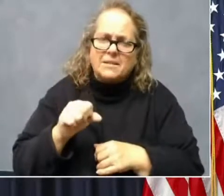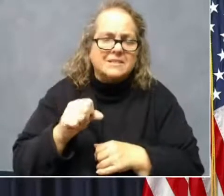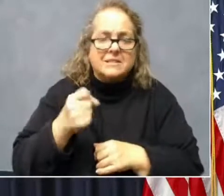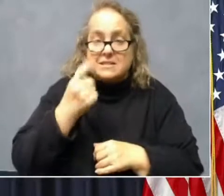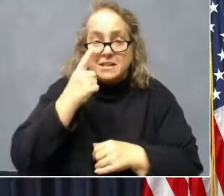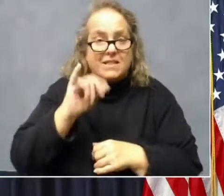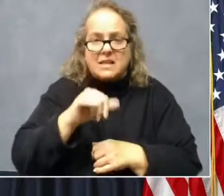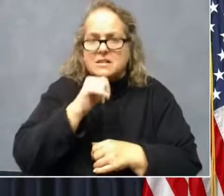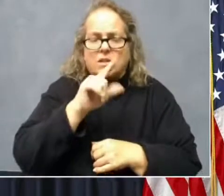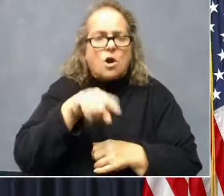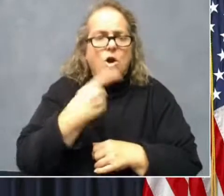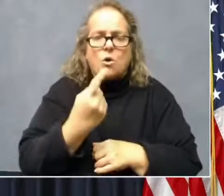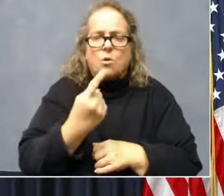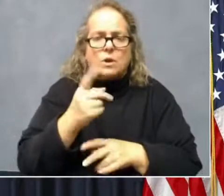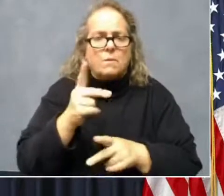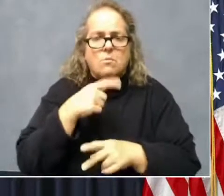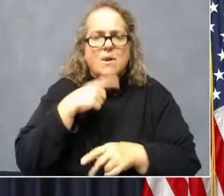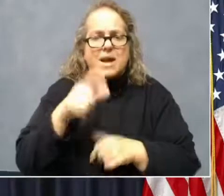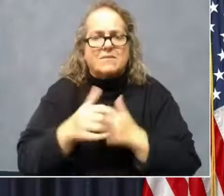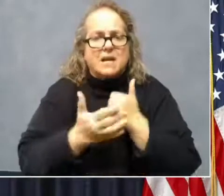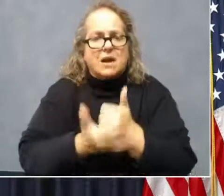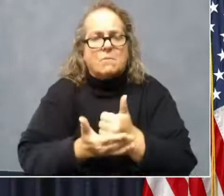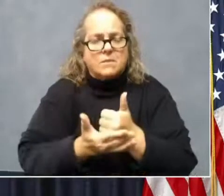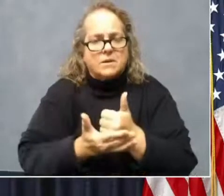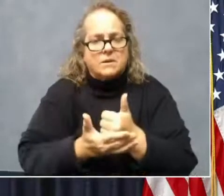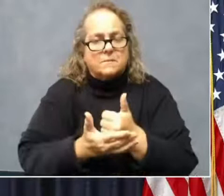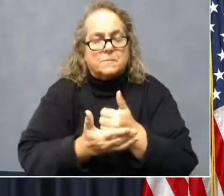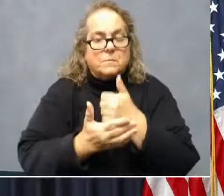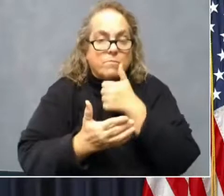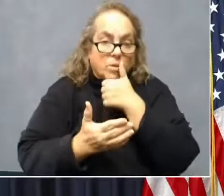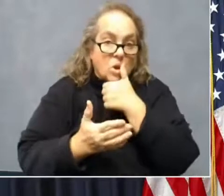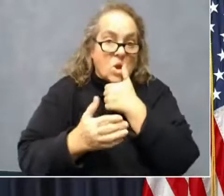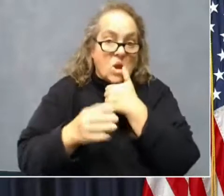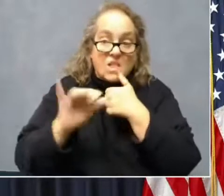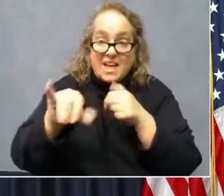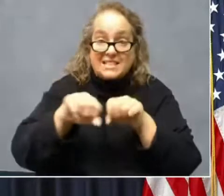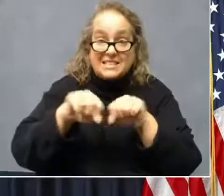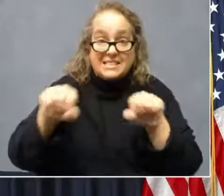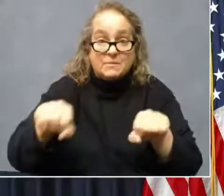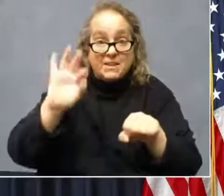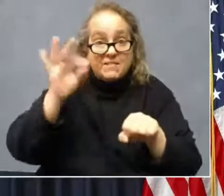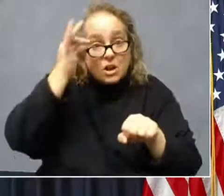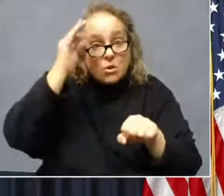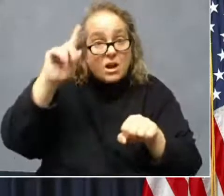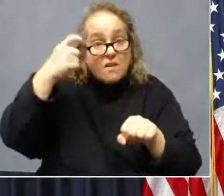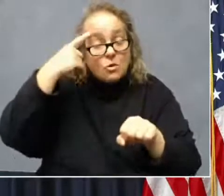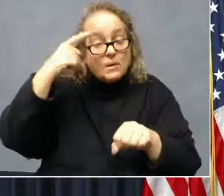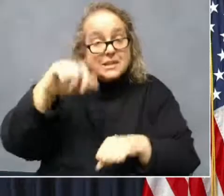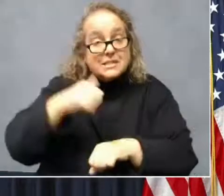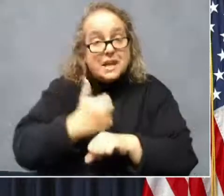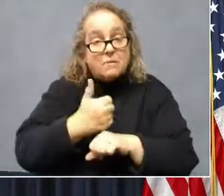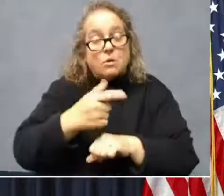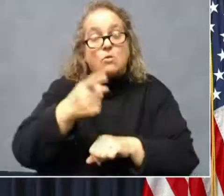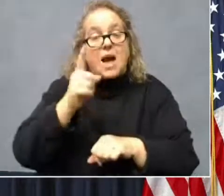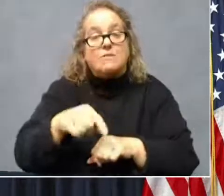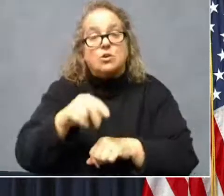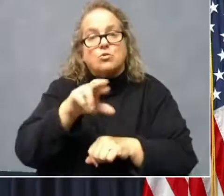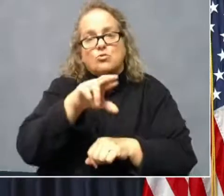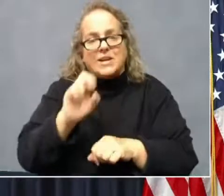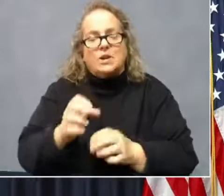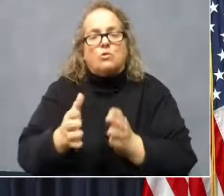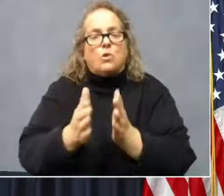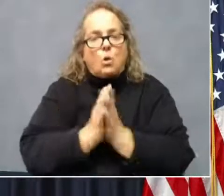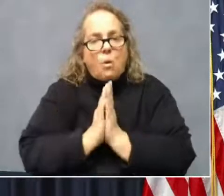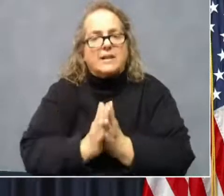the system the federal government set up makes you request your benefits often. and re-request them and re-request them.